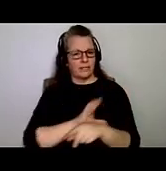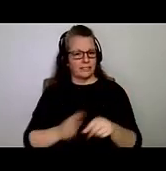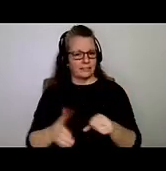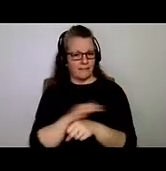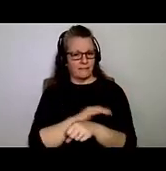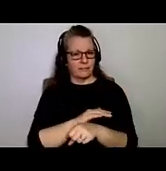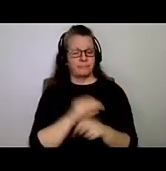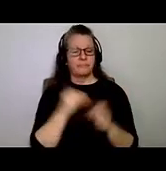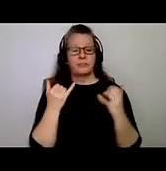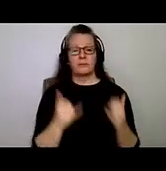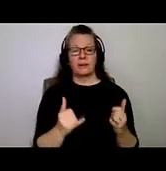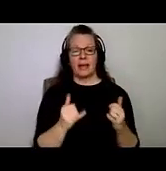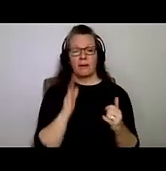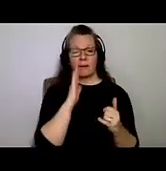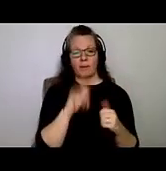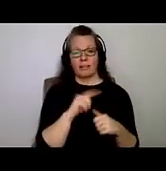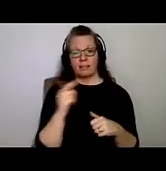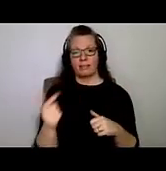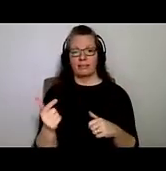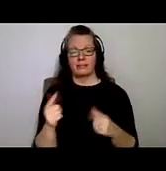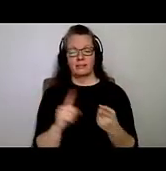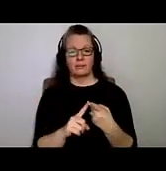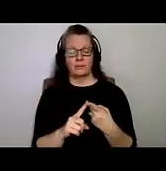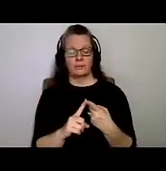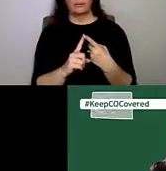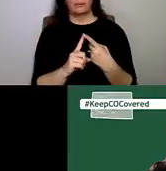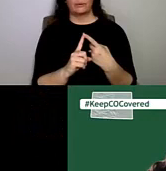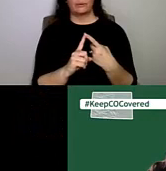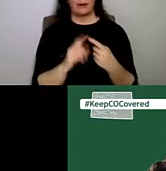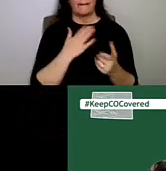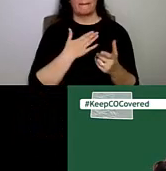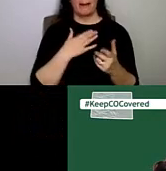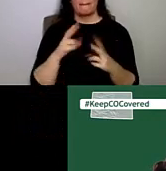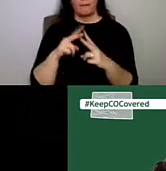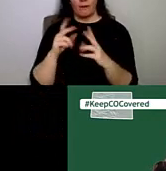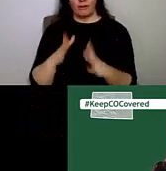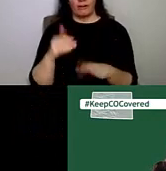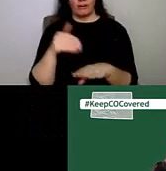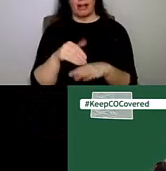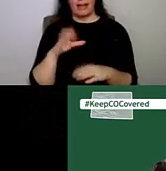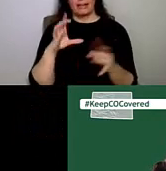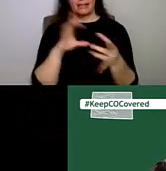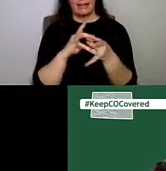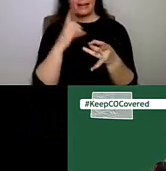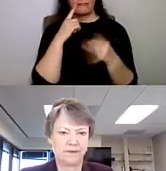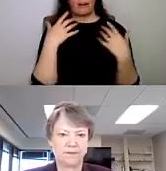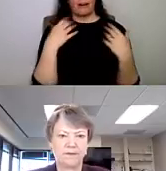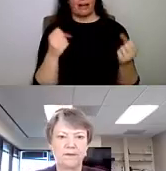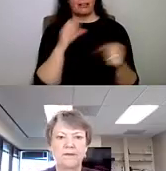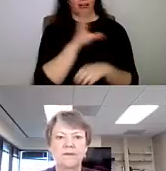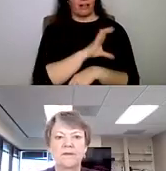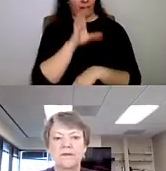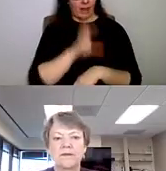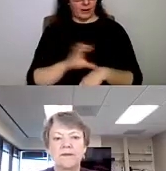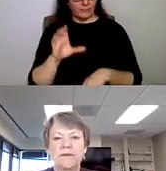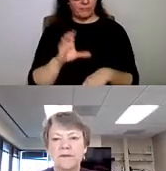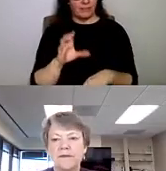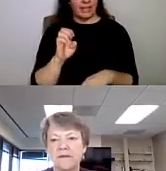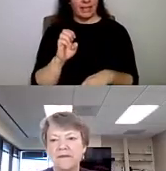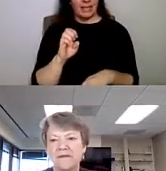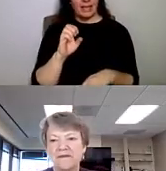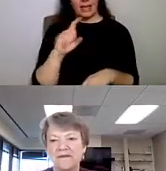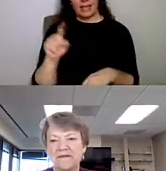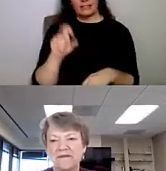with that, I think I will hand it over to my partner over at Connect for Health Colorado,